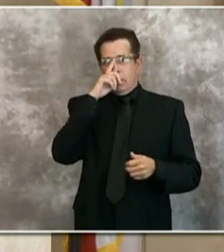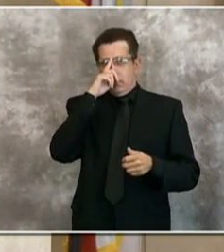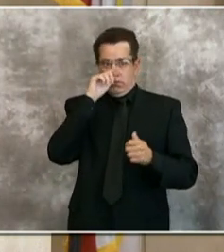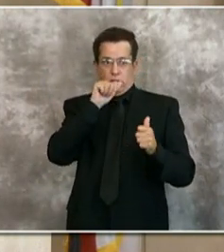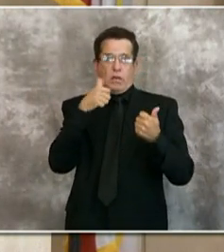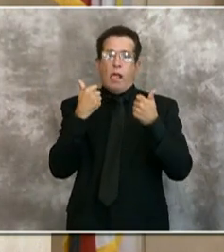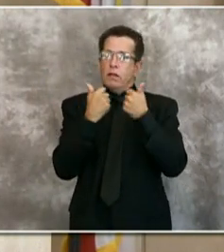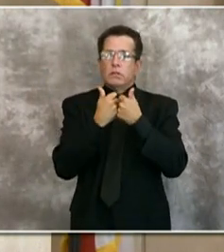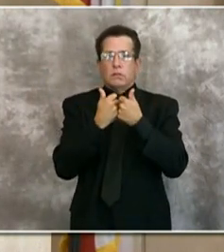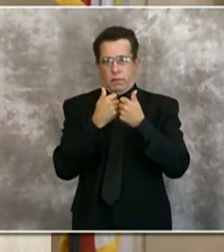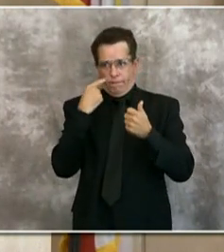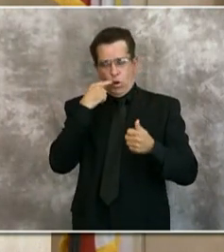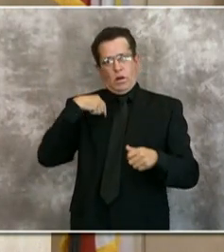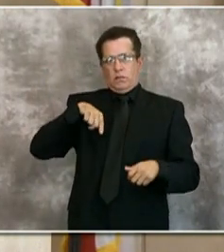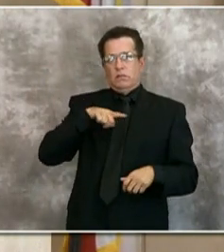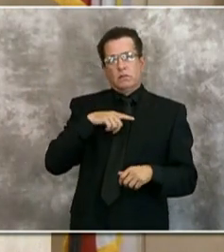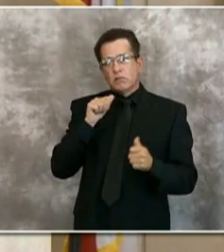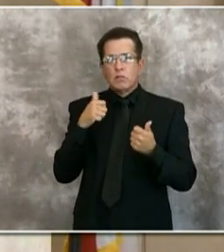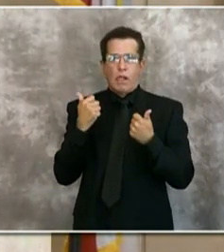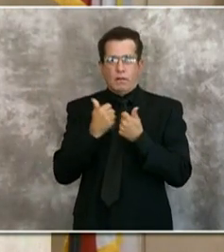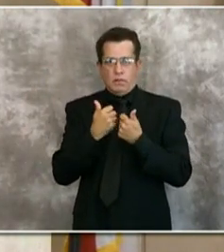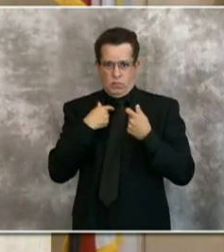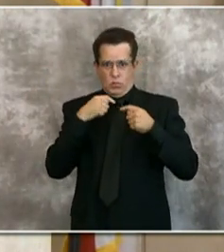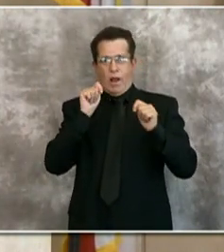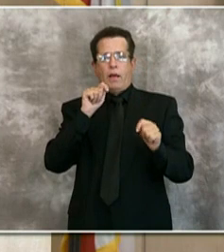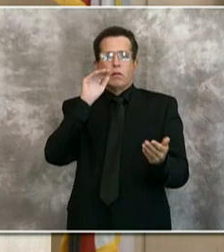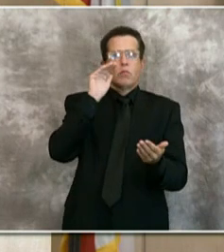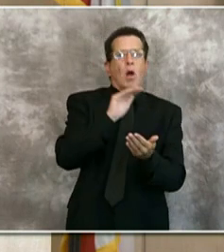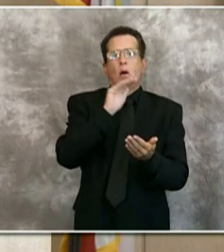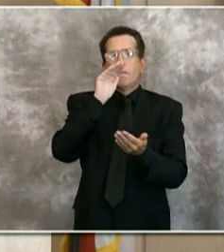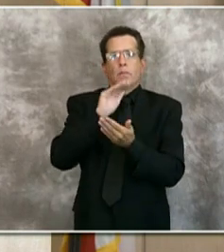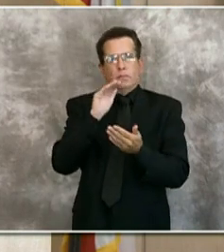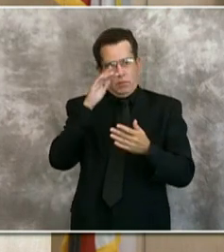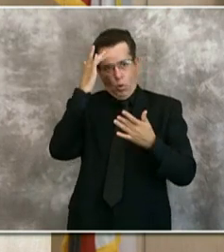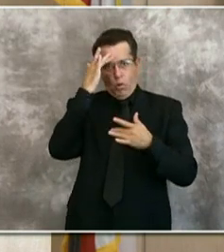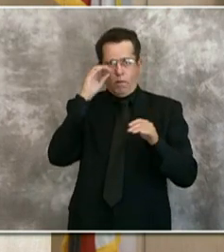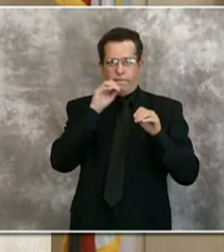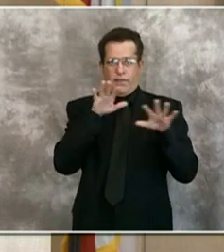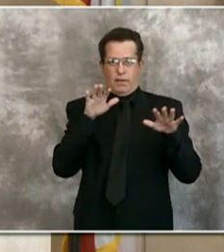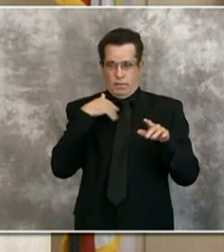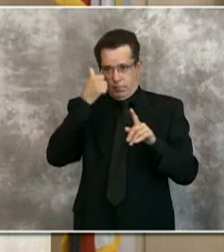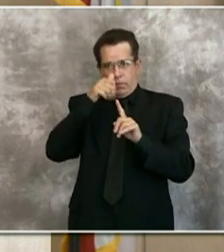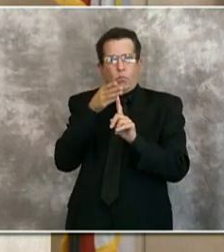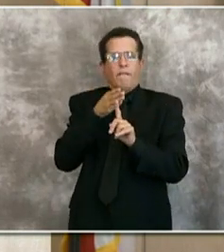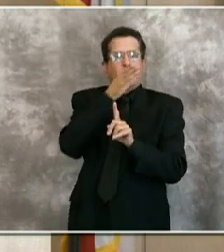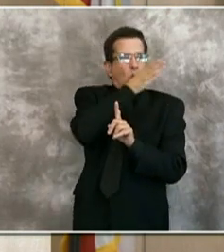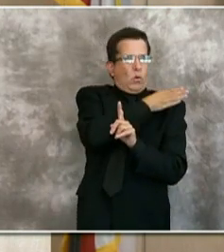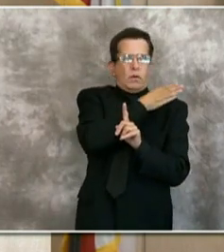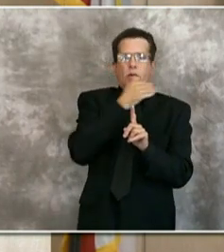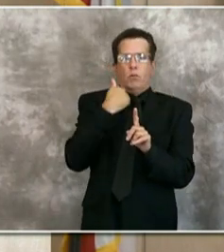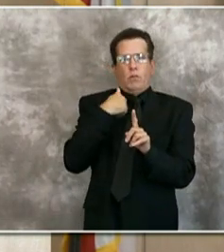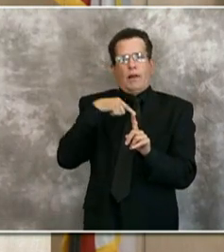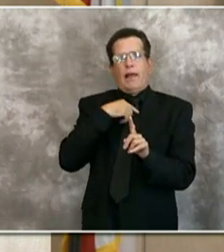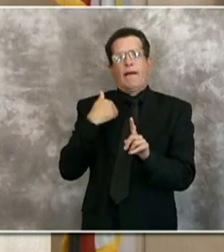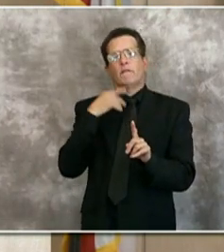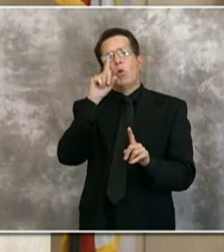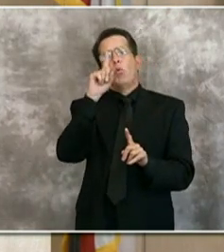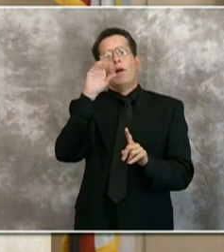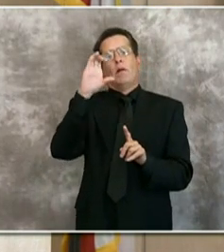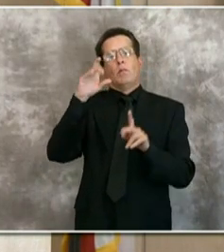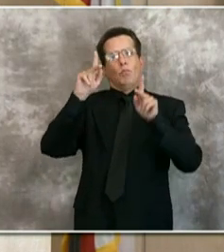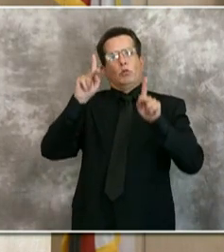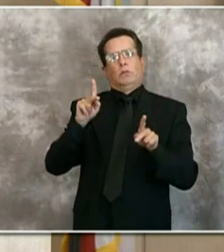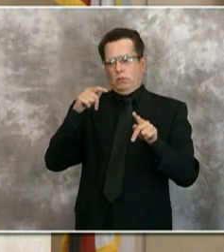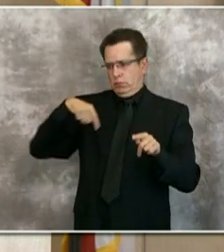confront as we tackle and navigate our way through COVID. It wasn't that long ago that we only had about 100 case investigators and contact